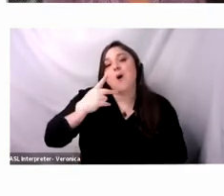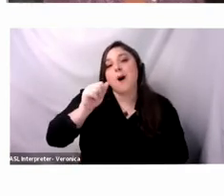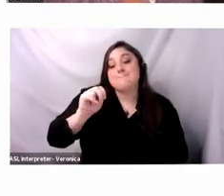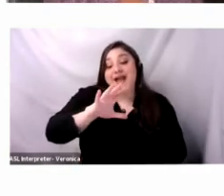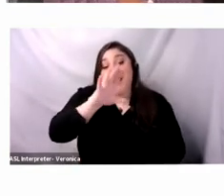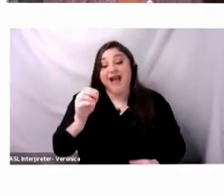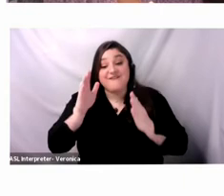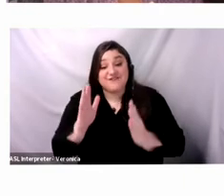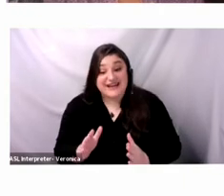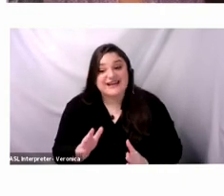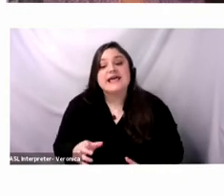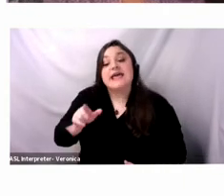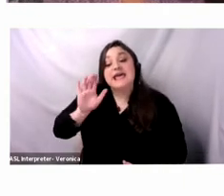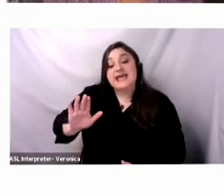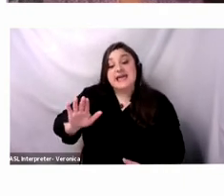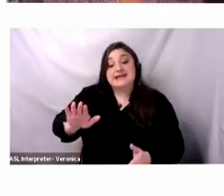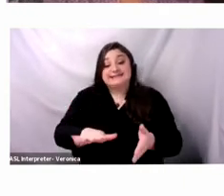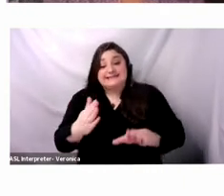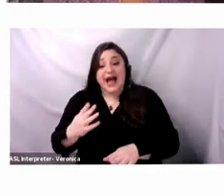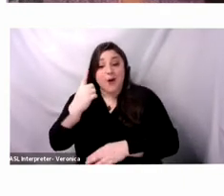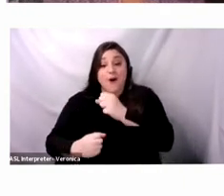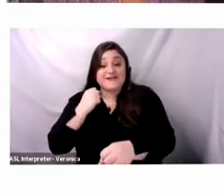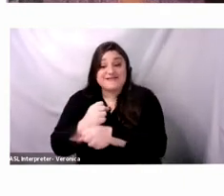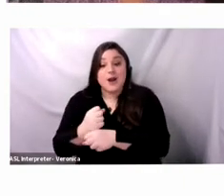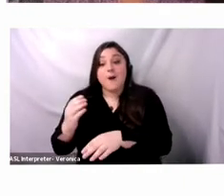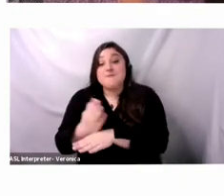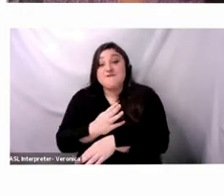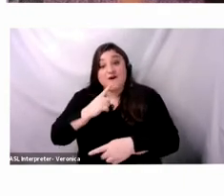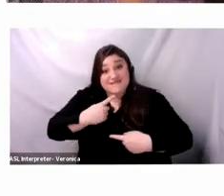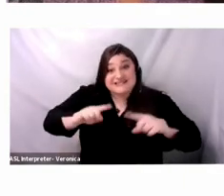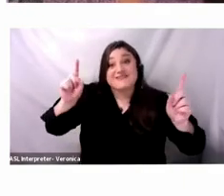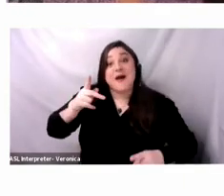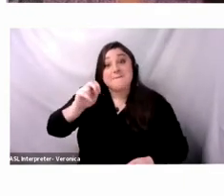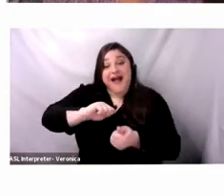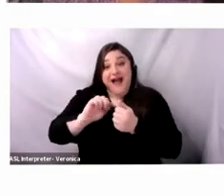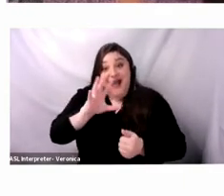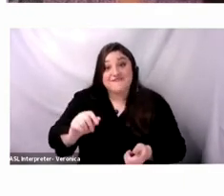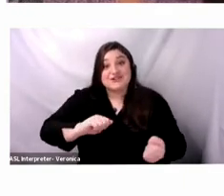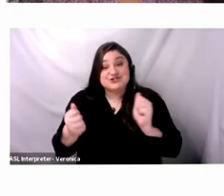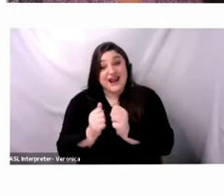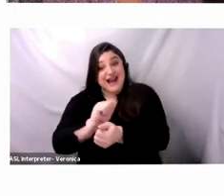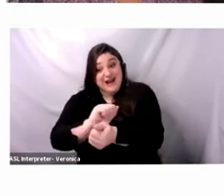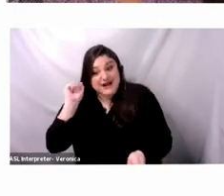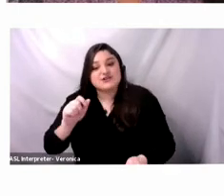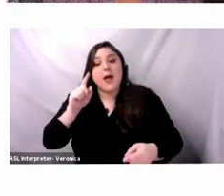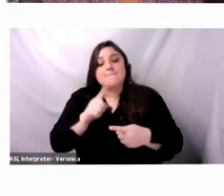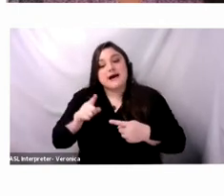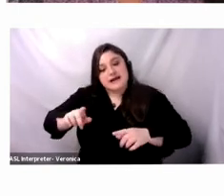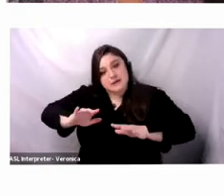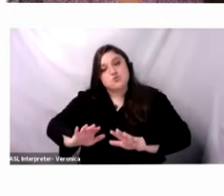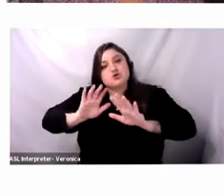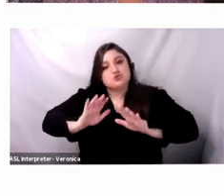his contributions to the Constitutional Committee and his push to boycott European imports was absolutely crucial to Ghana's